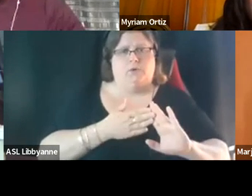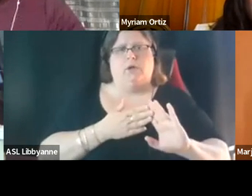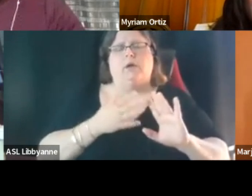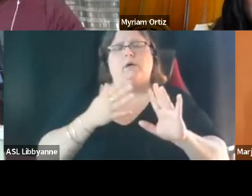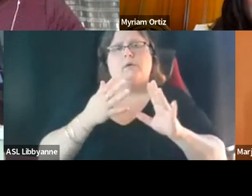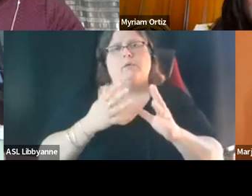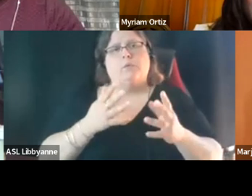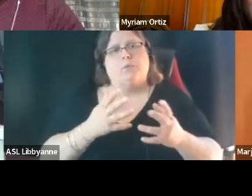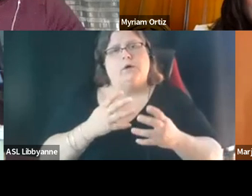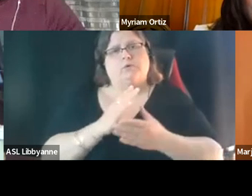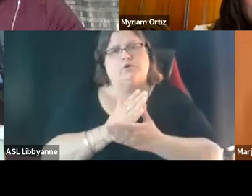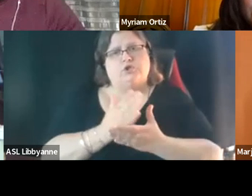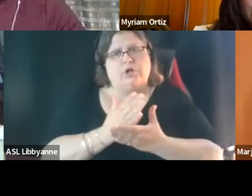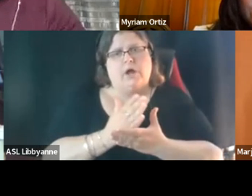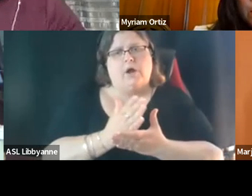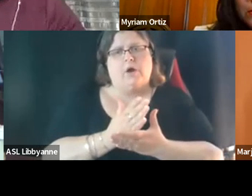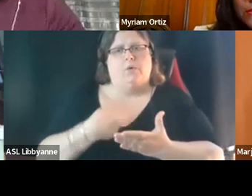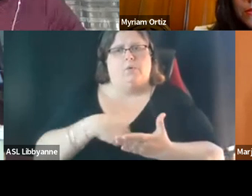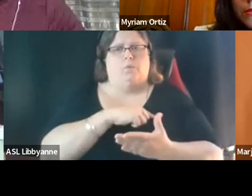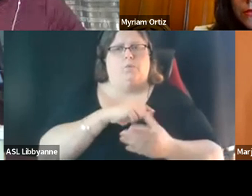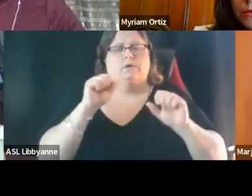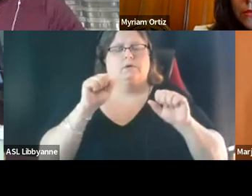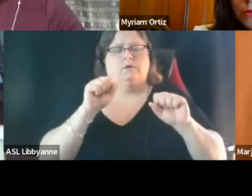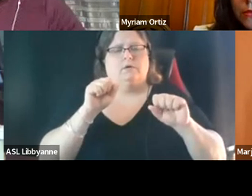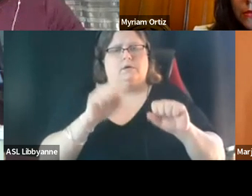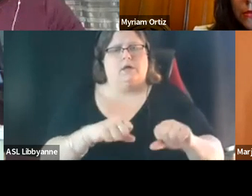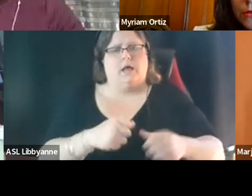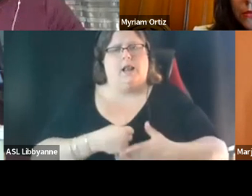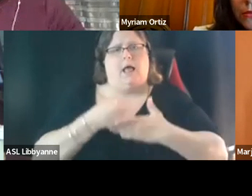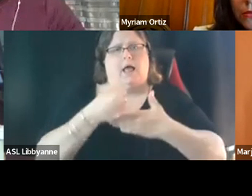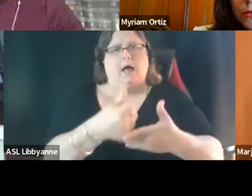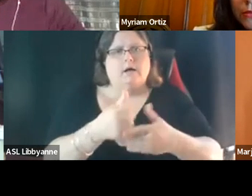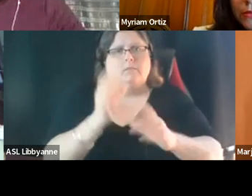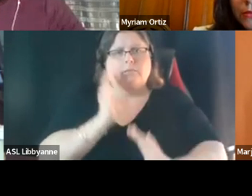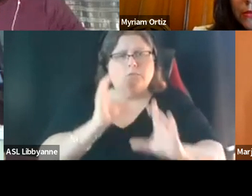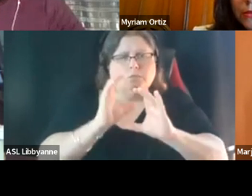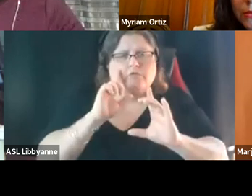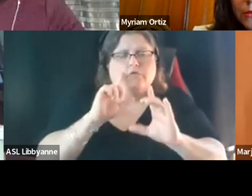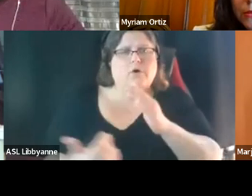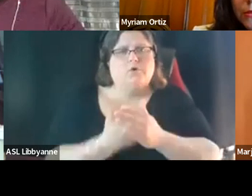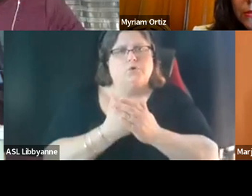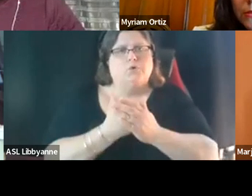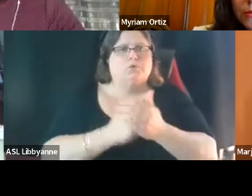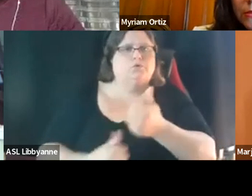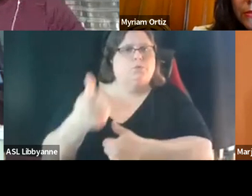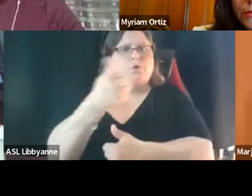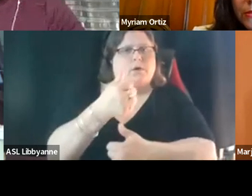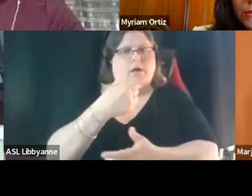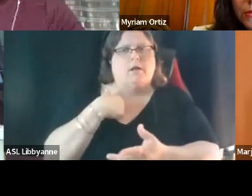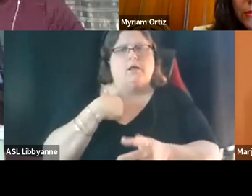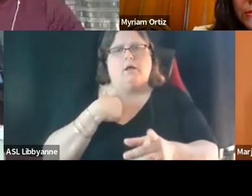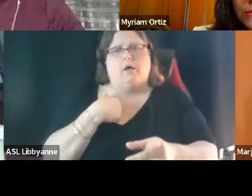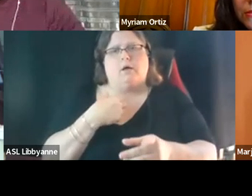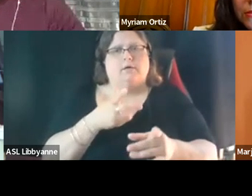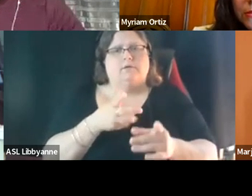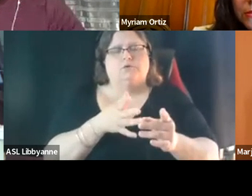share how we can help this election of the next superintendent to lead the work